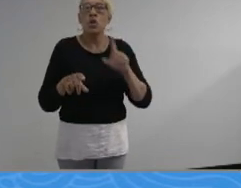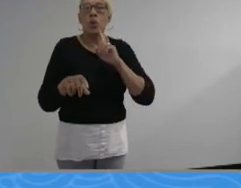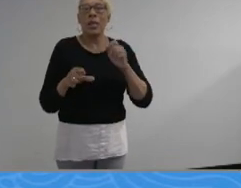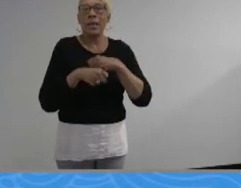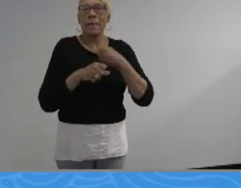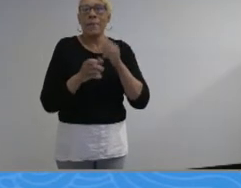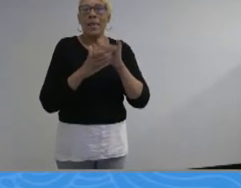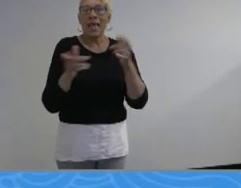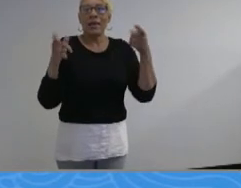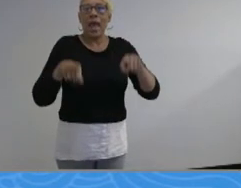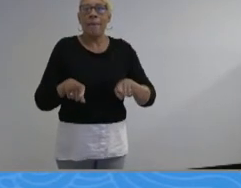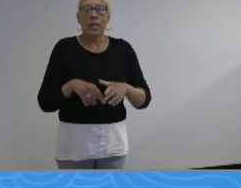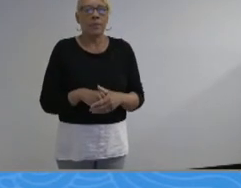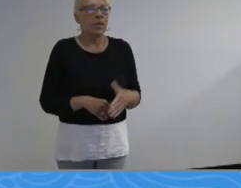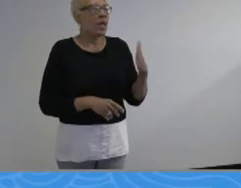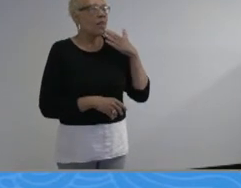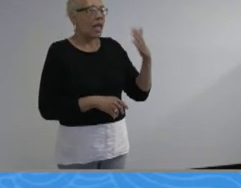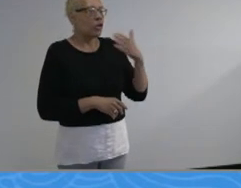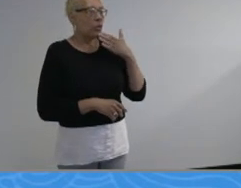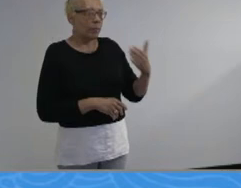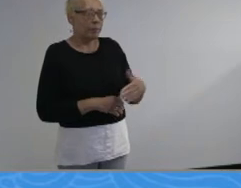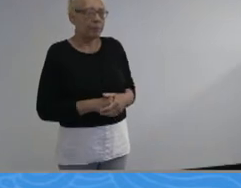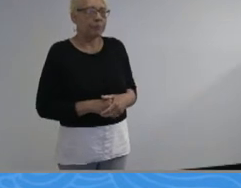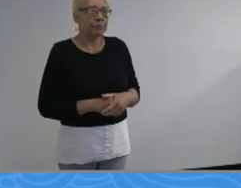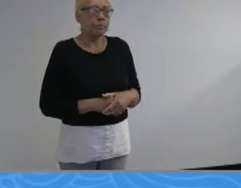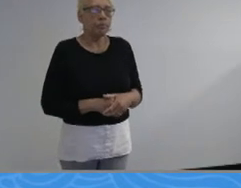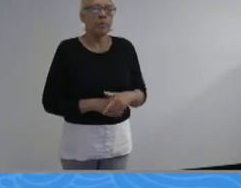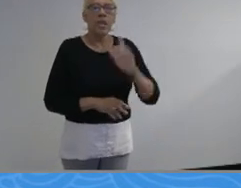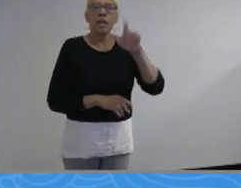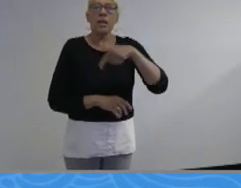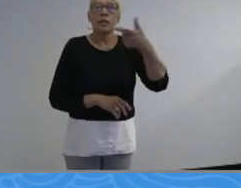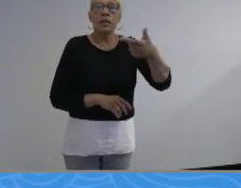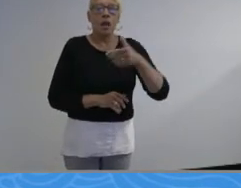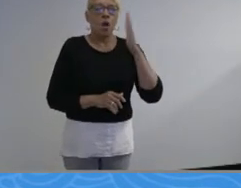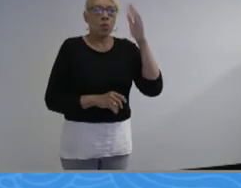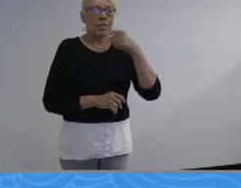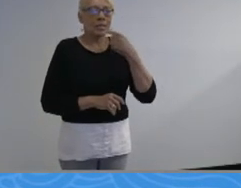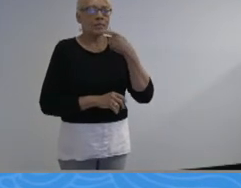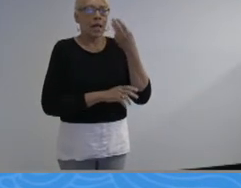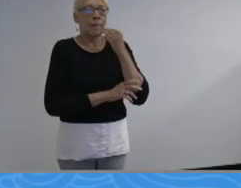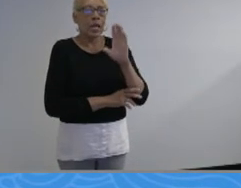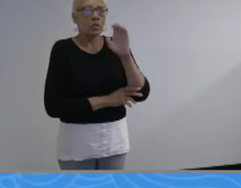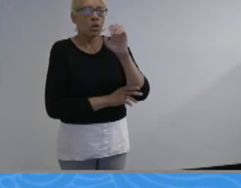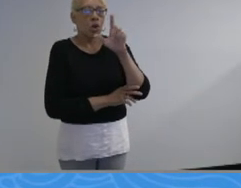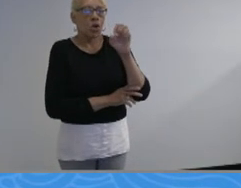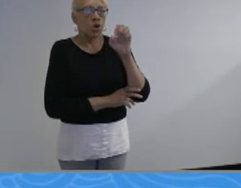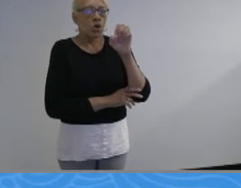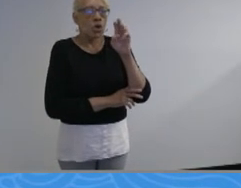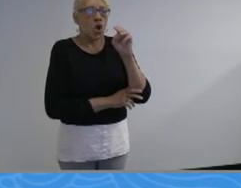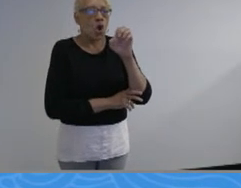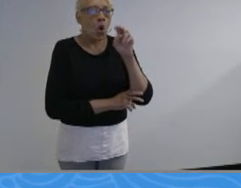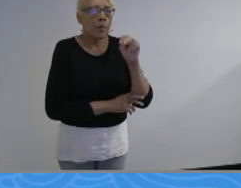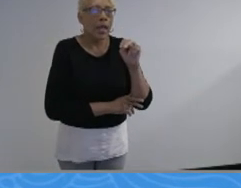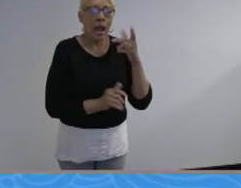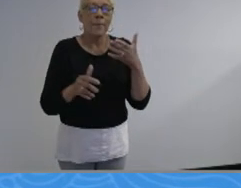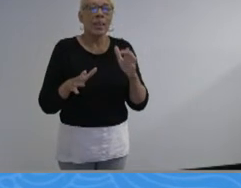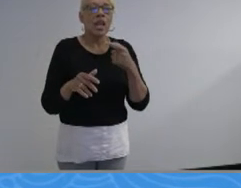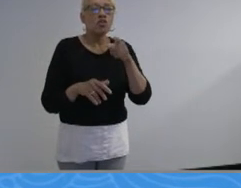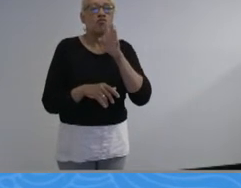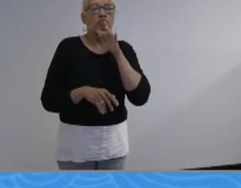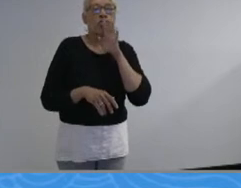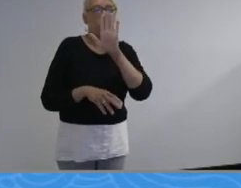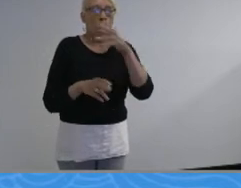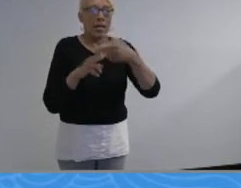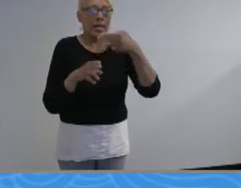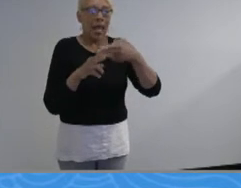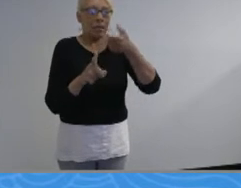happen. Thank you. Thank you. Next up, I'm going to say Ms. Coleman. I do not want to butcher your name, but I'm going to let you say your name